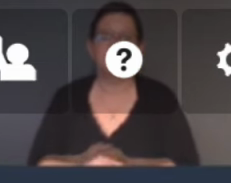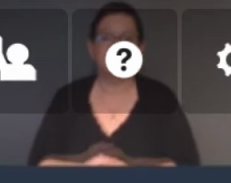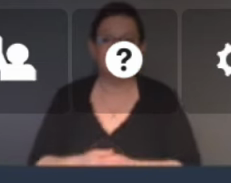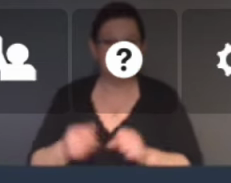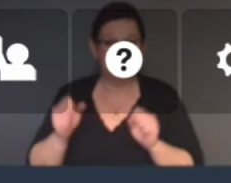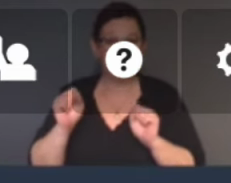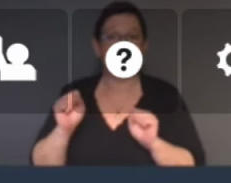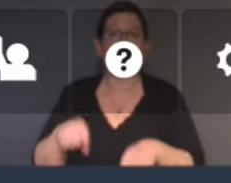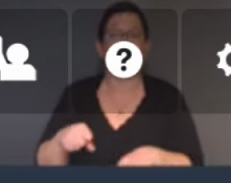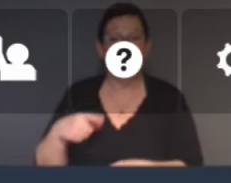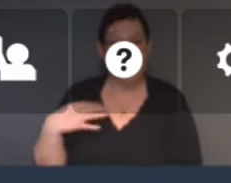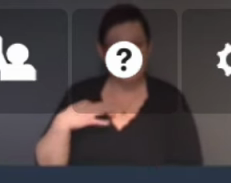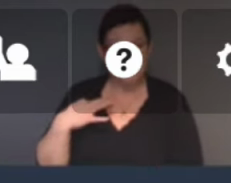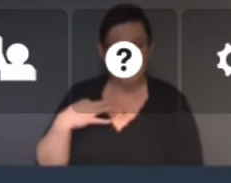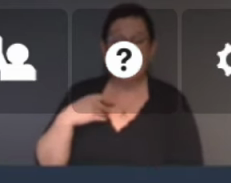screen.